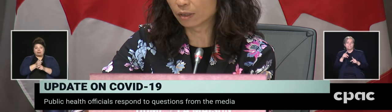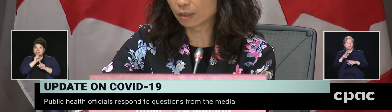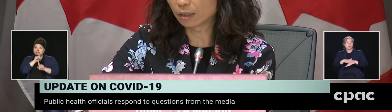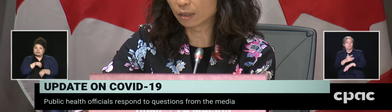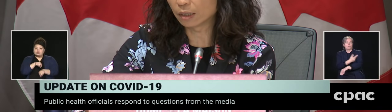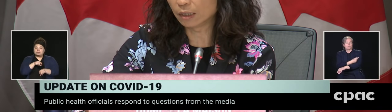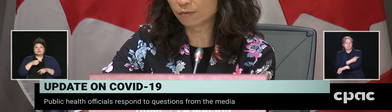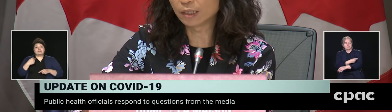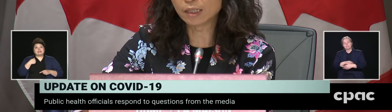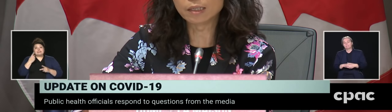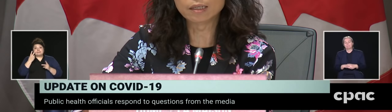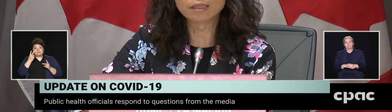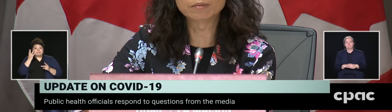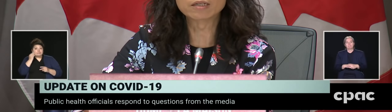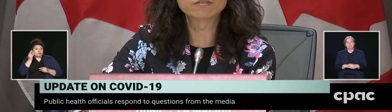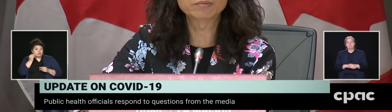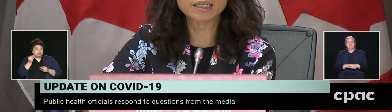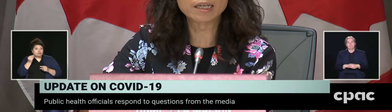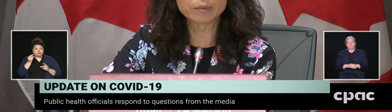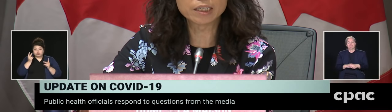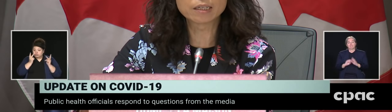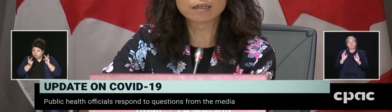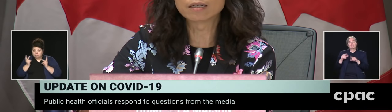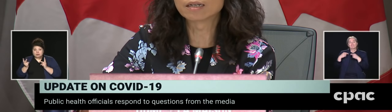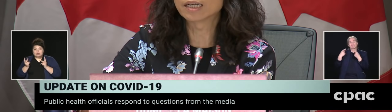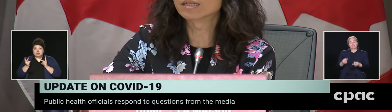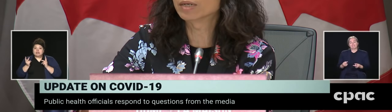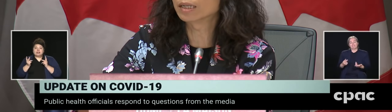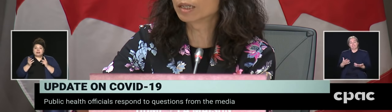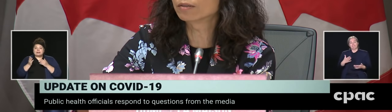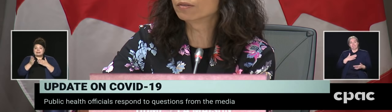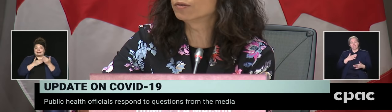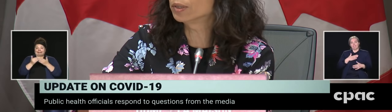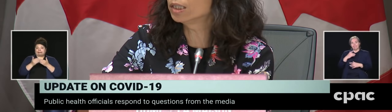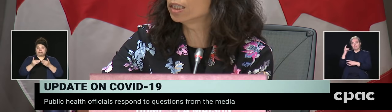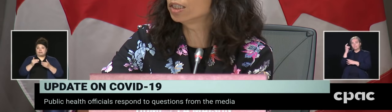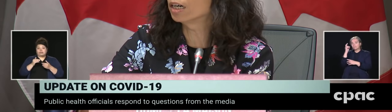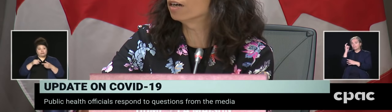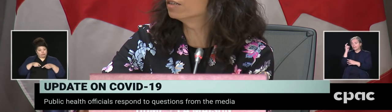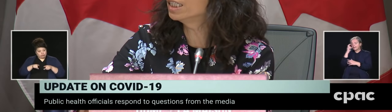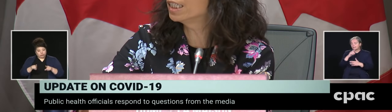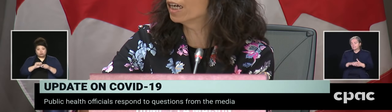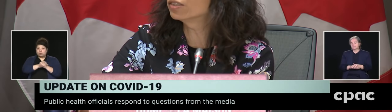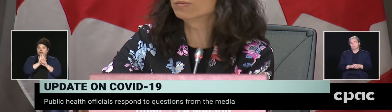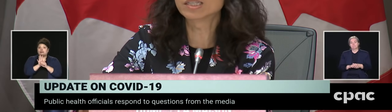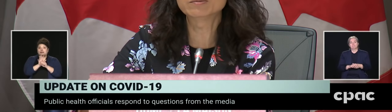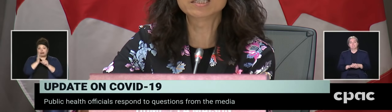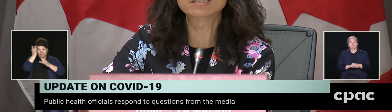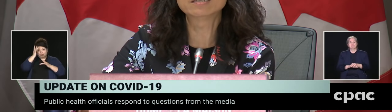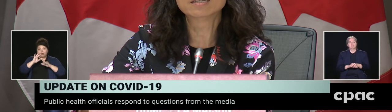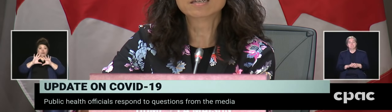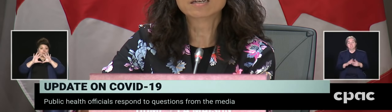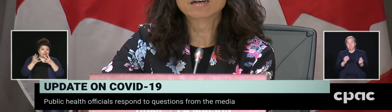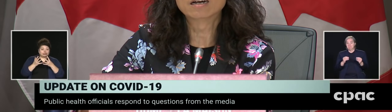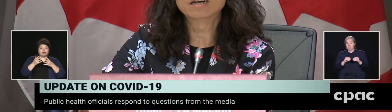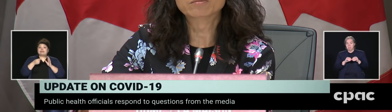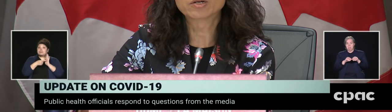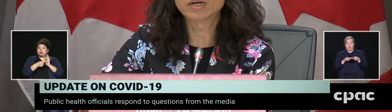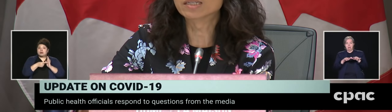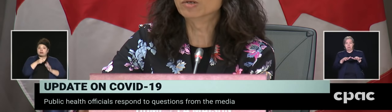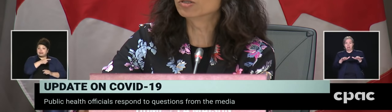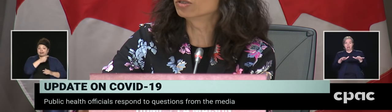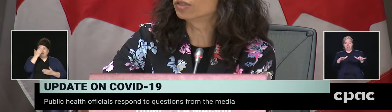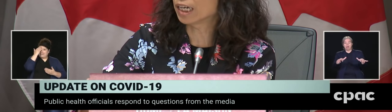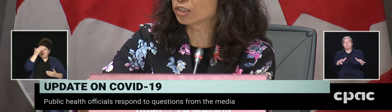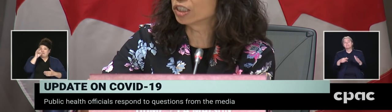know, even in the middle of a pandemic, like the pandemic of influenza, you can't really tell. Sometimes it's